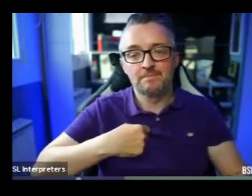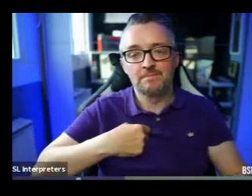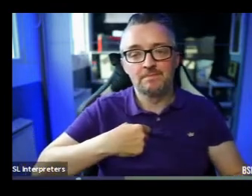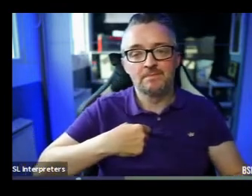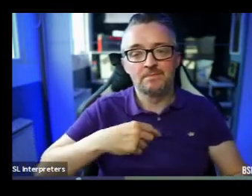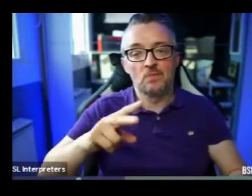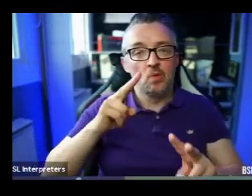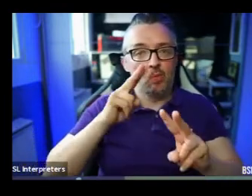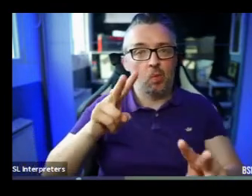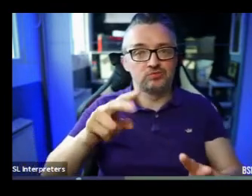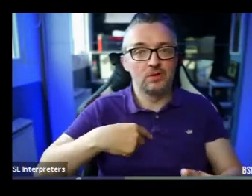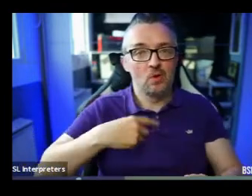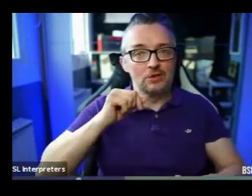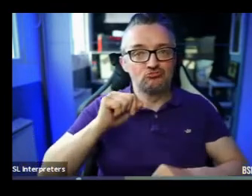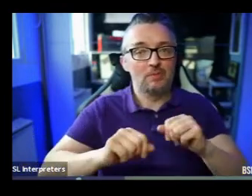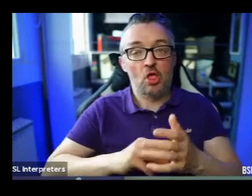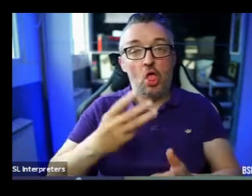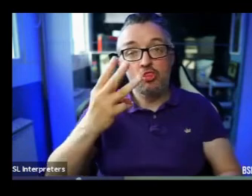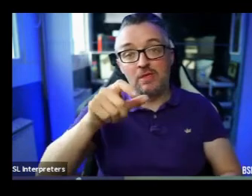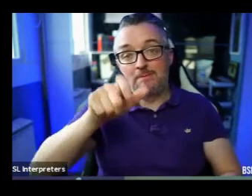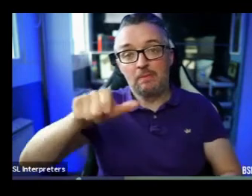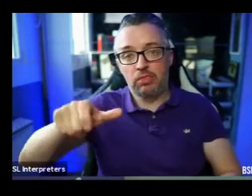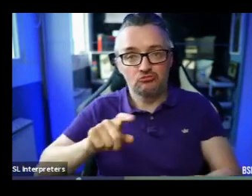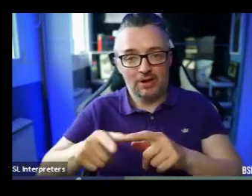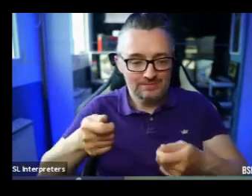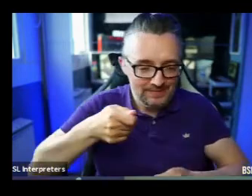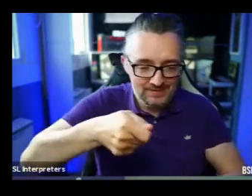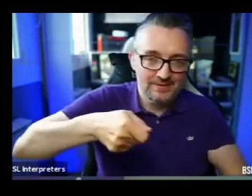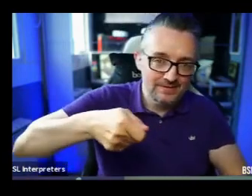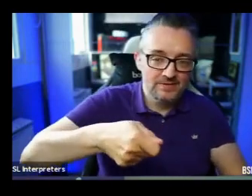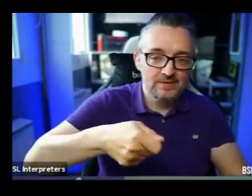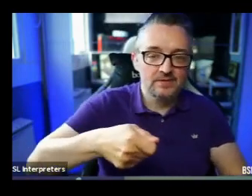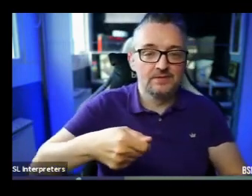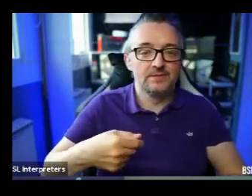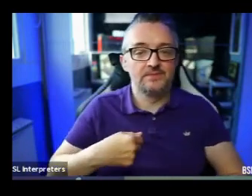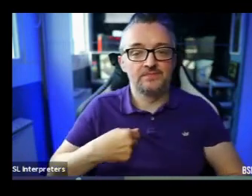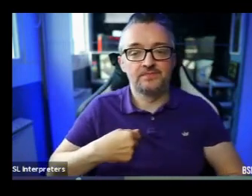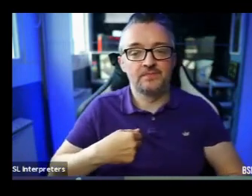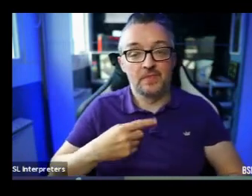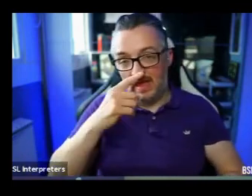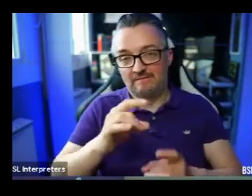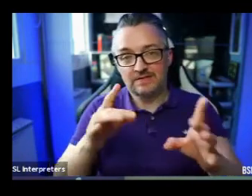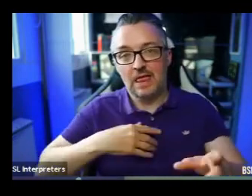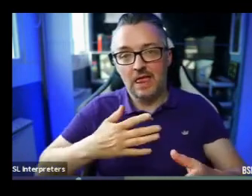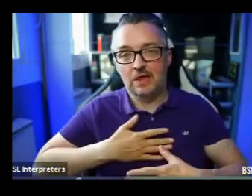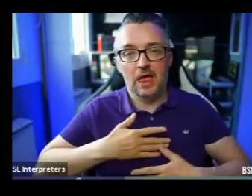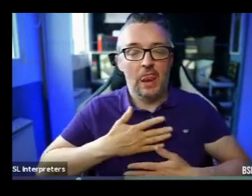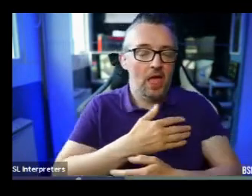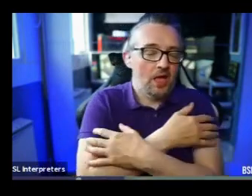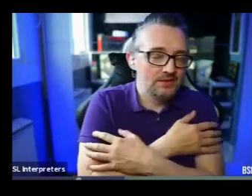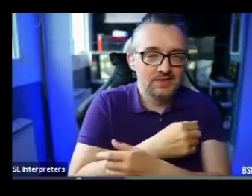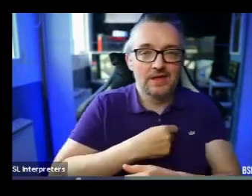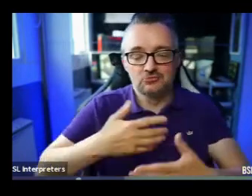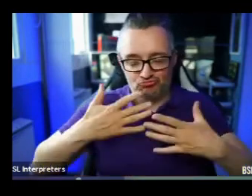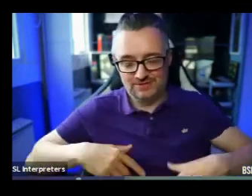so I watch out, I'll struggle. It's a 3-person job giving meds. And I am very fast and I can make a run for it.